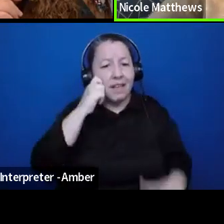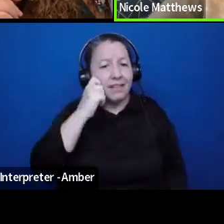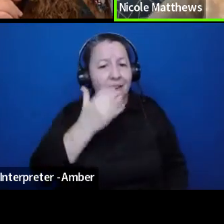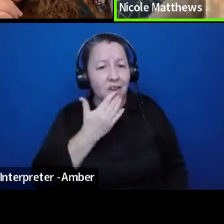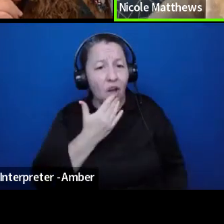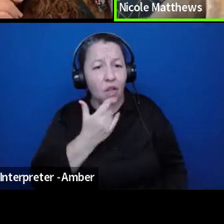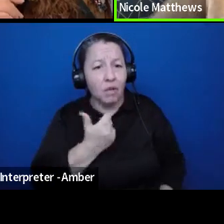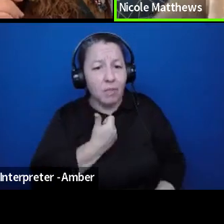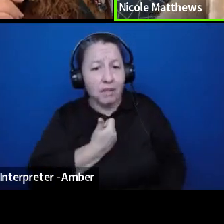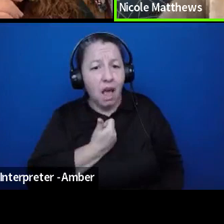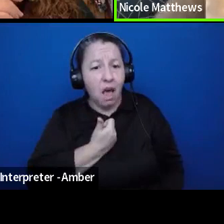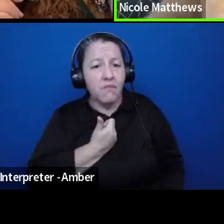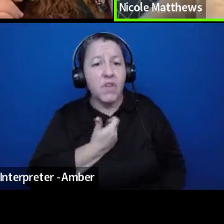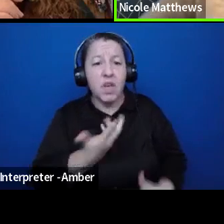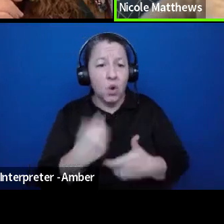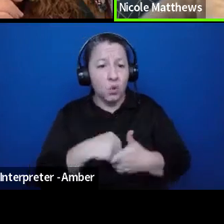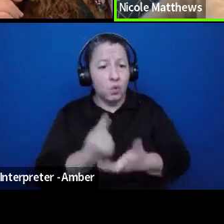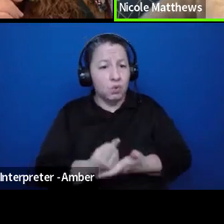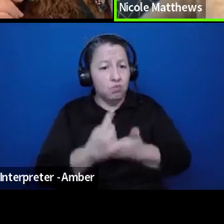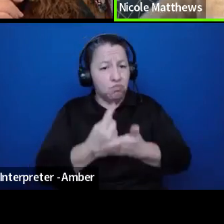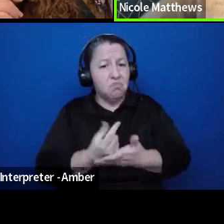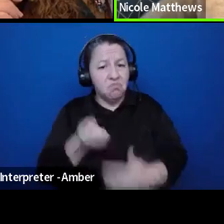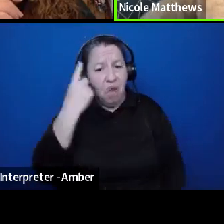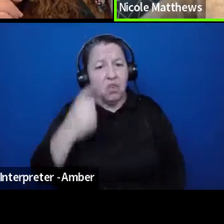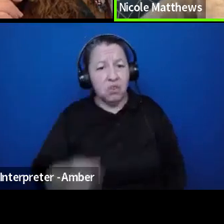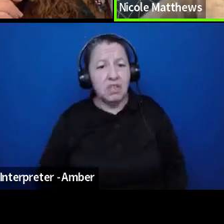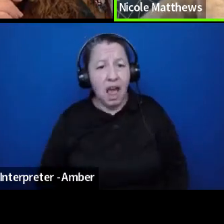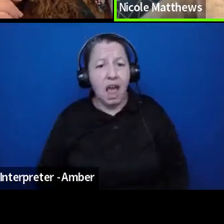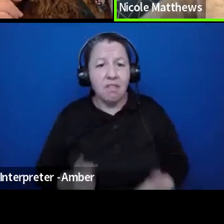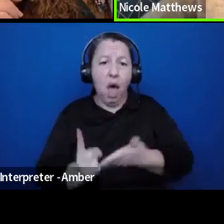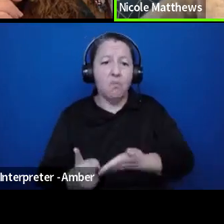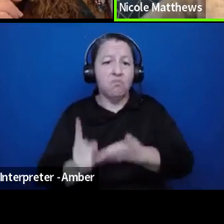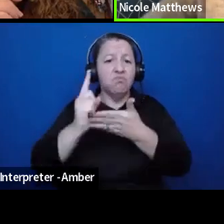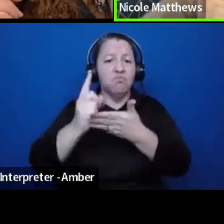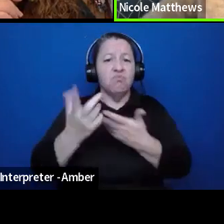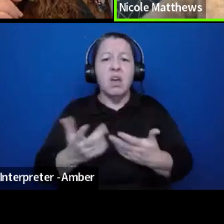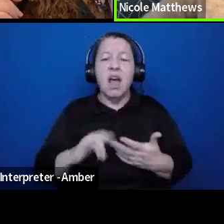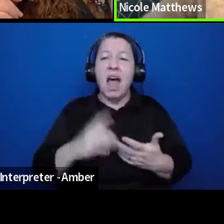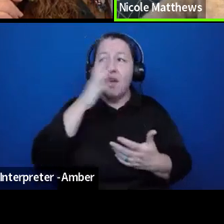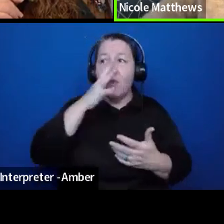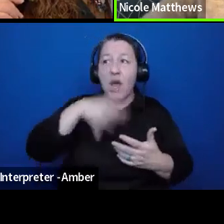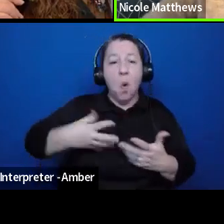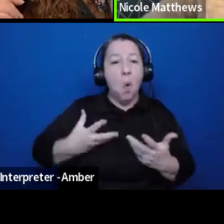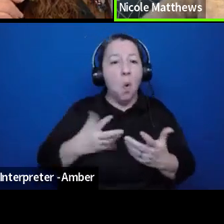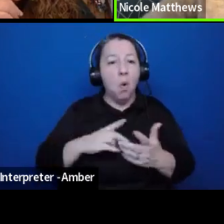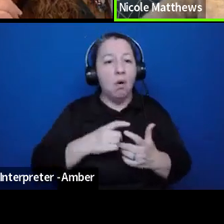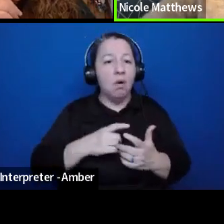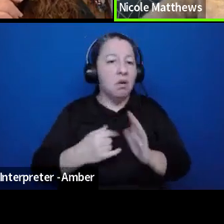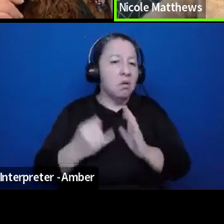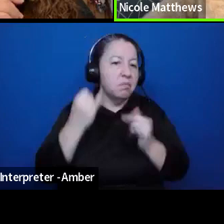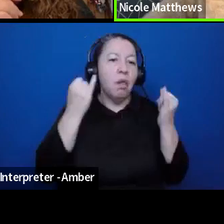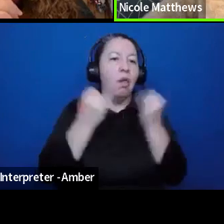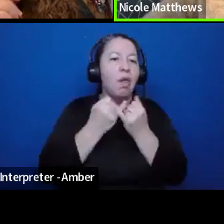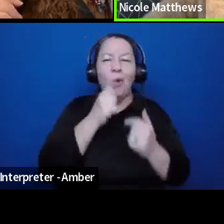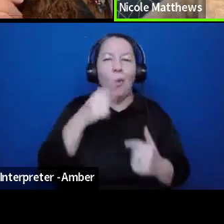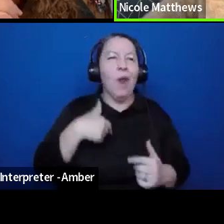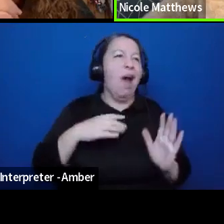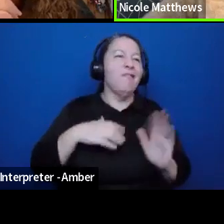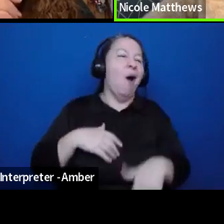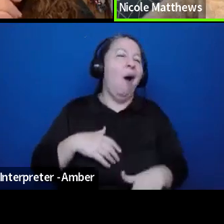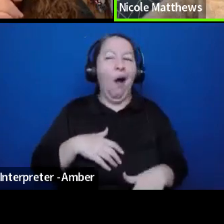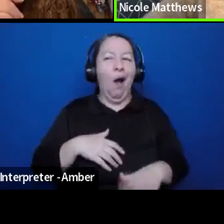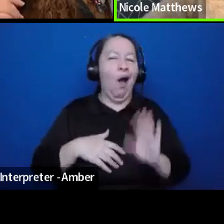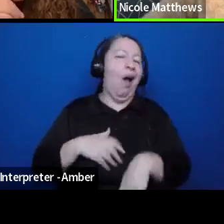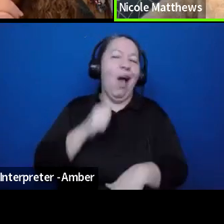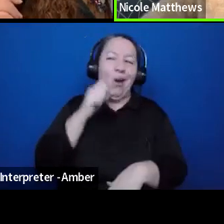there's privilege, right? And if we ignore it and pretend like we don't have privilege, then that is also causing